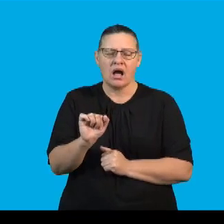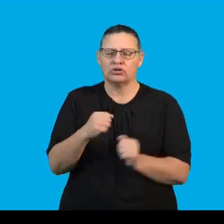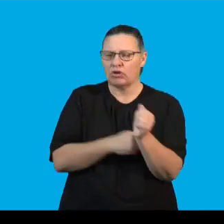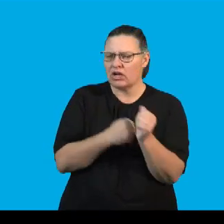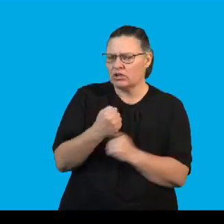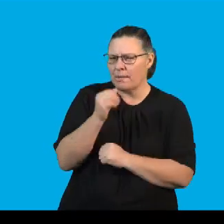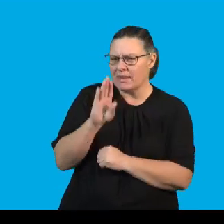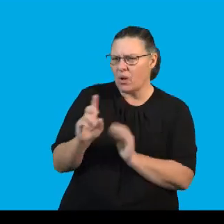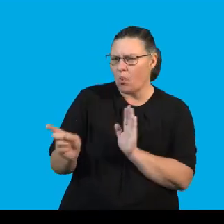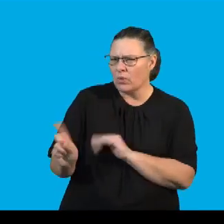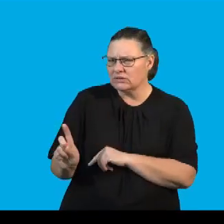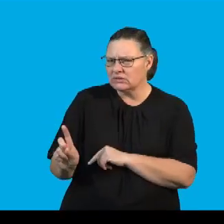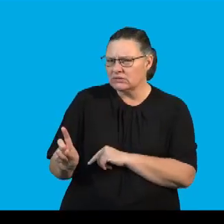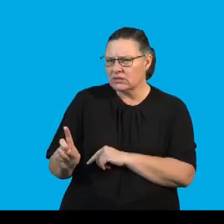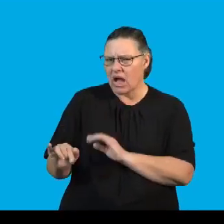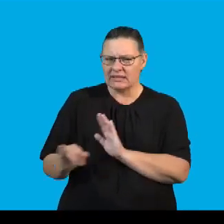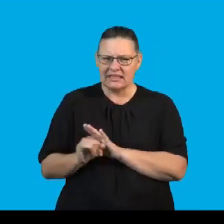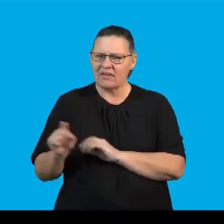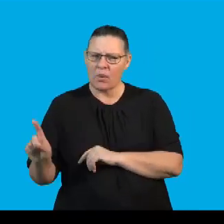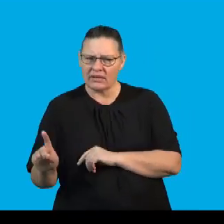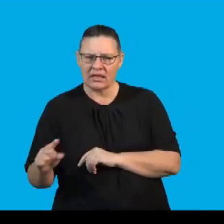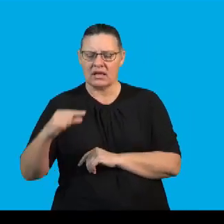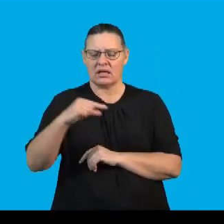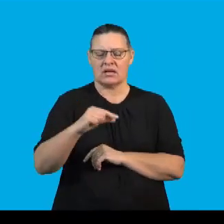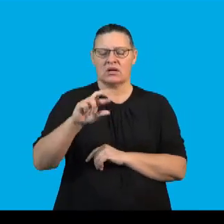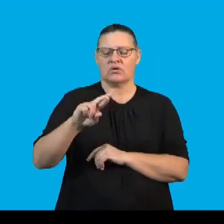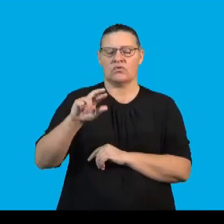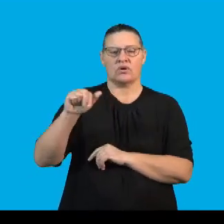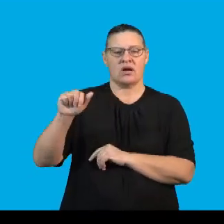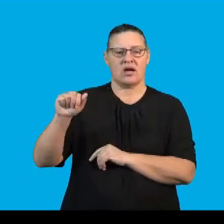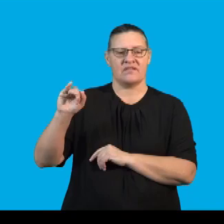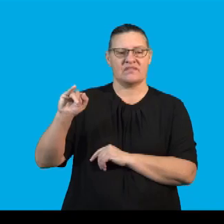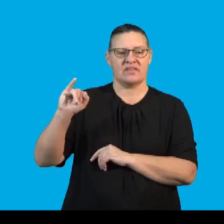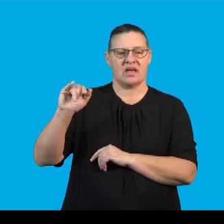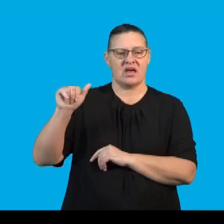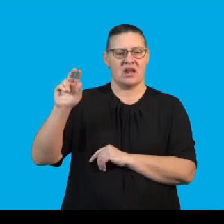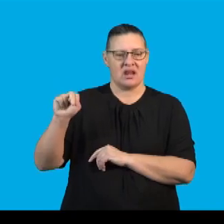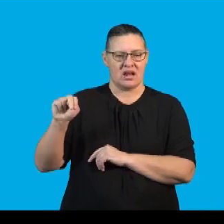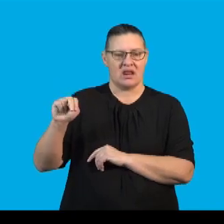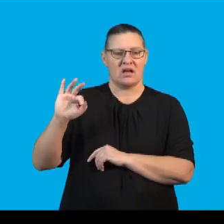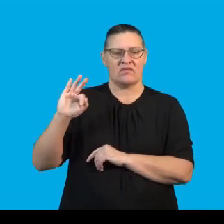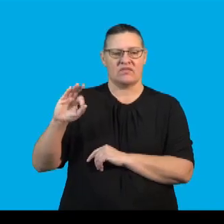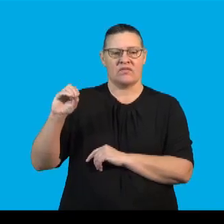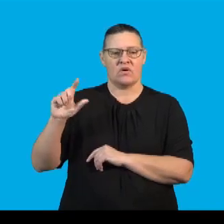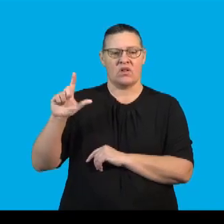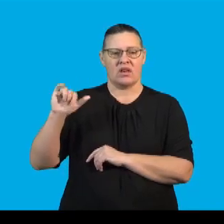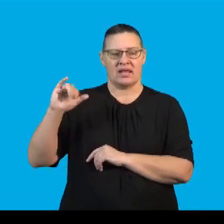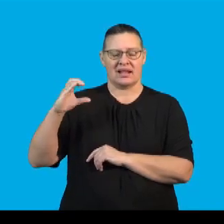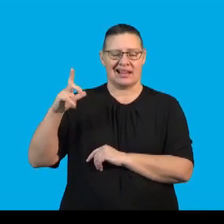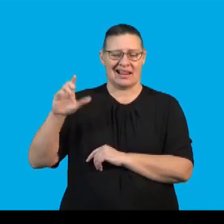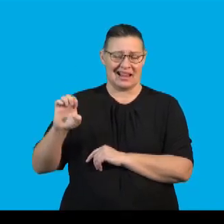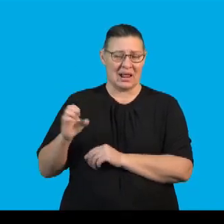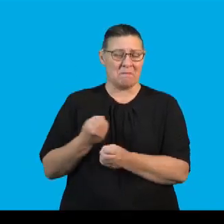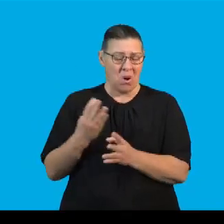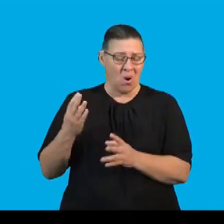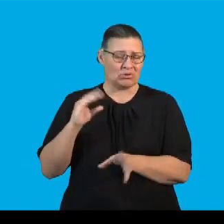the label. You identify that, and that is our Graafian follicle. Check the spelling. Normally, learners have got